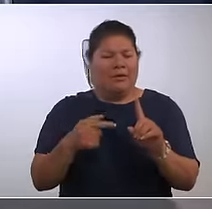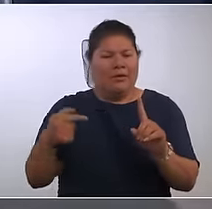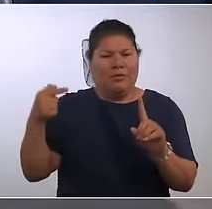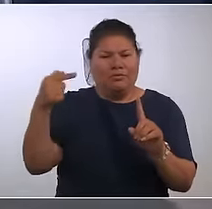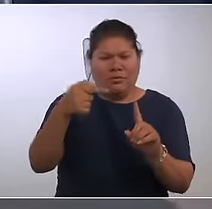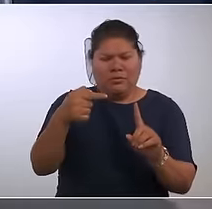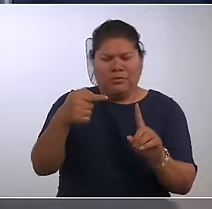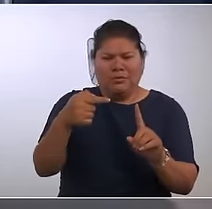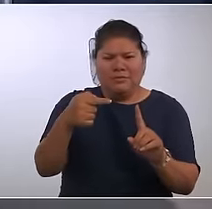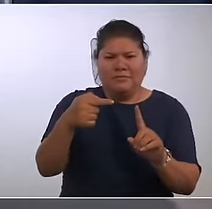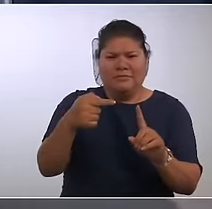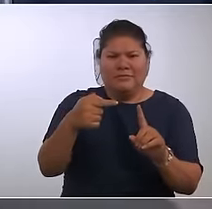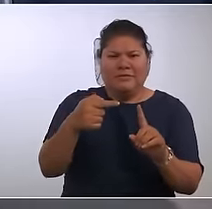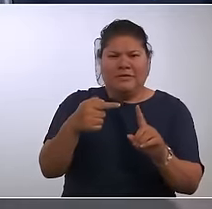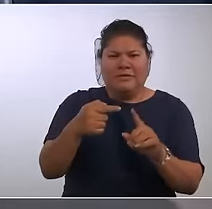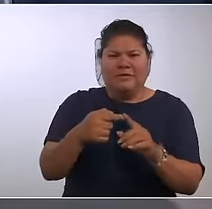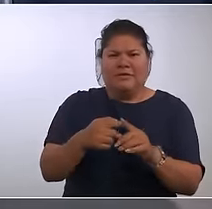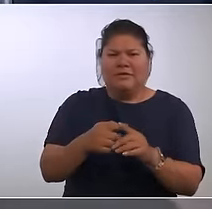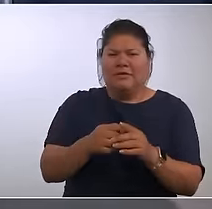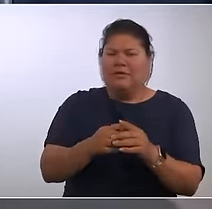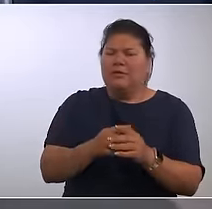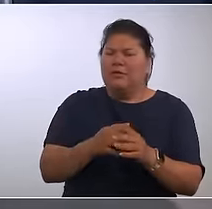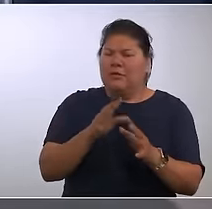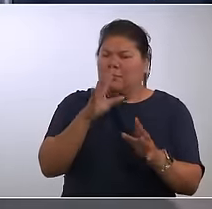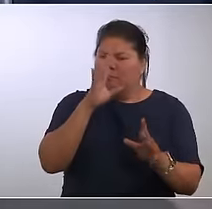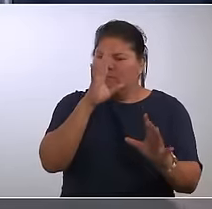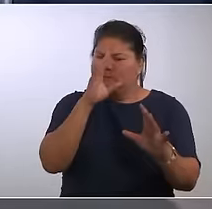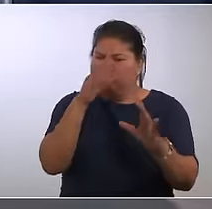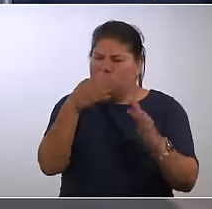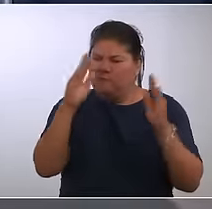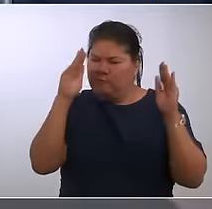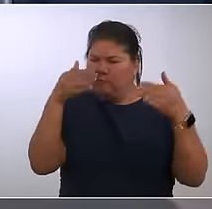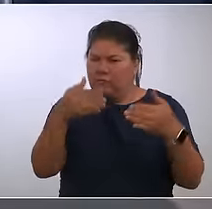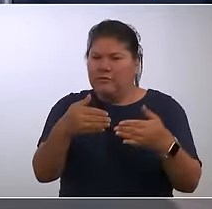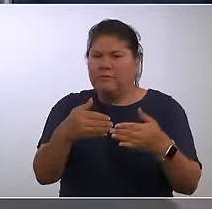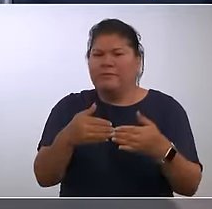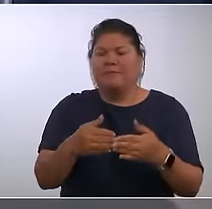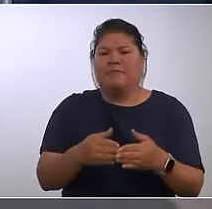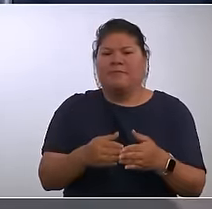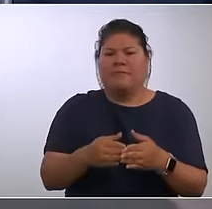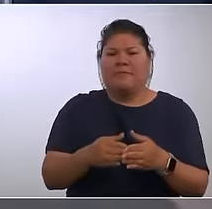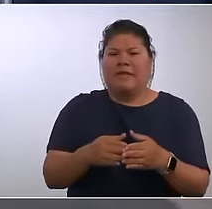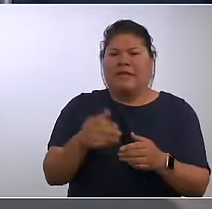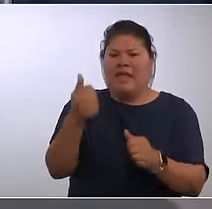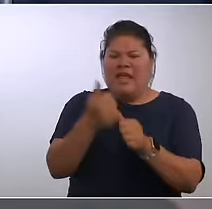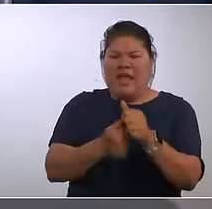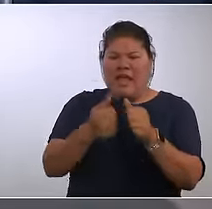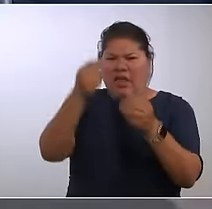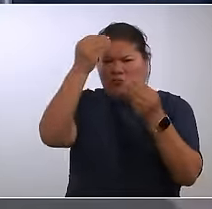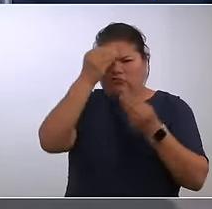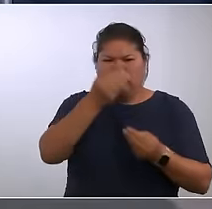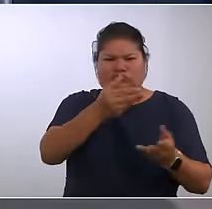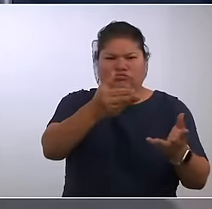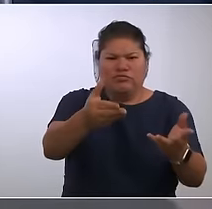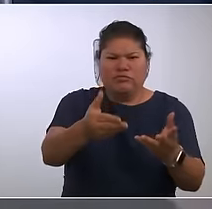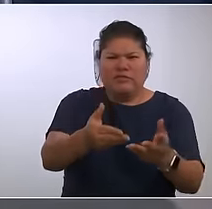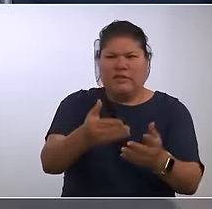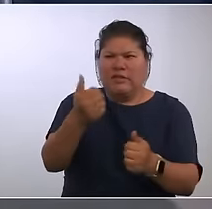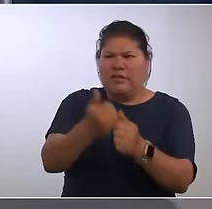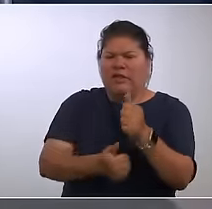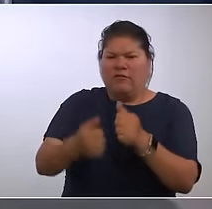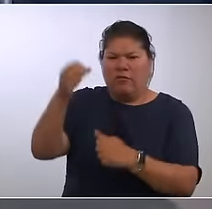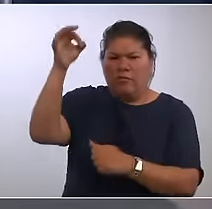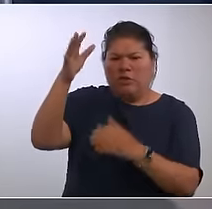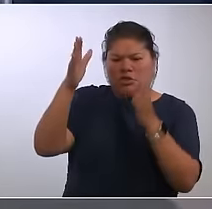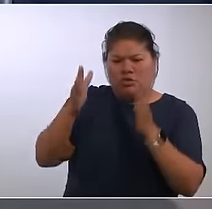There is purpose. Intencionalidad. Intentionality. Cada mensaje, every message, cada